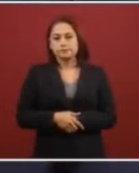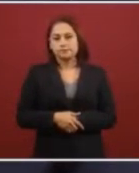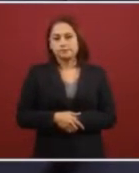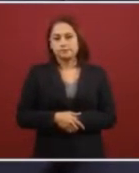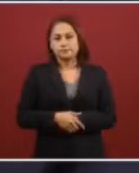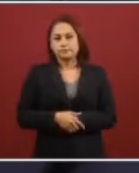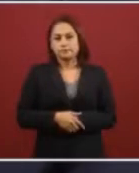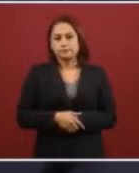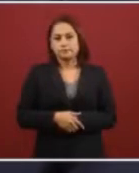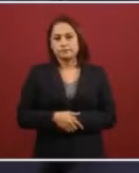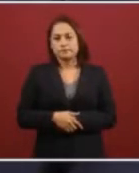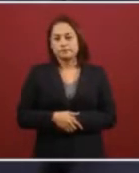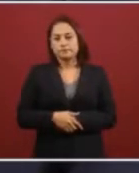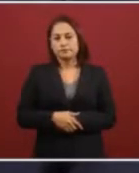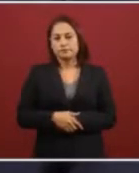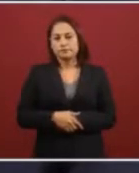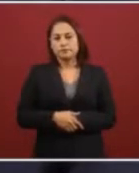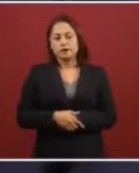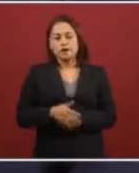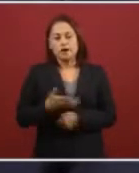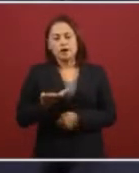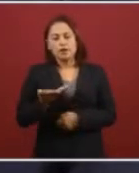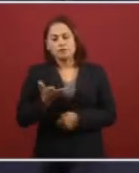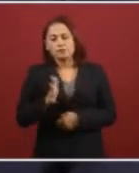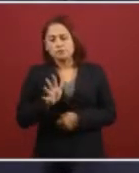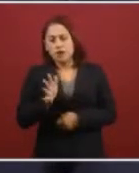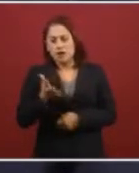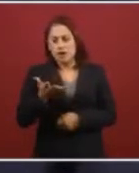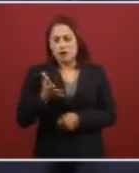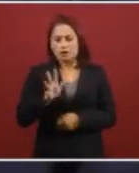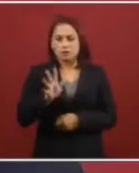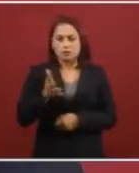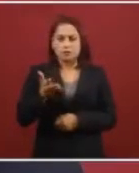alrededor de